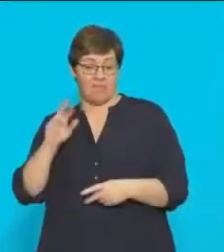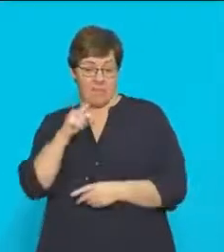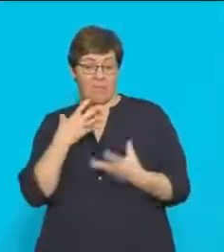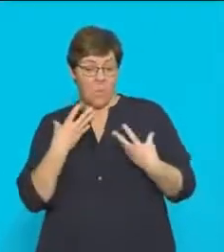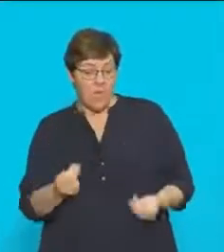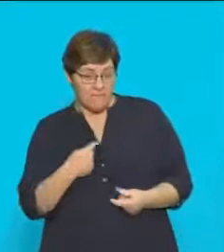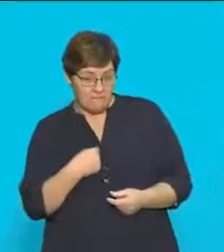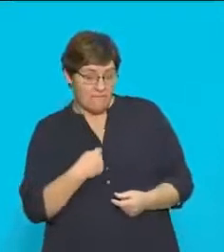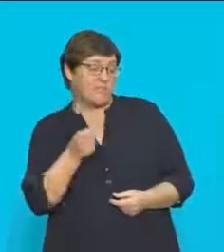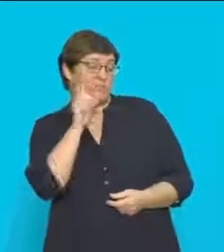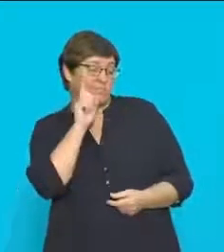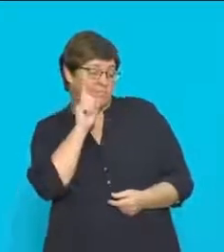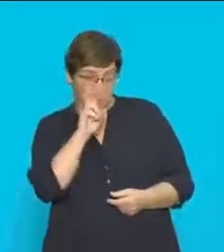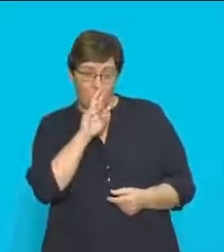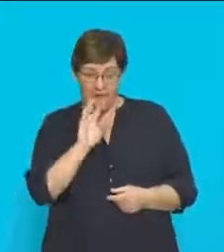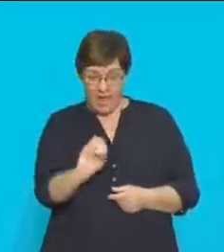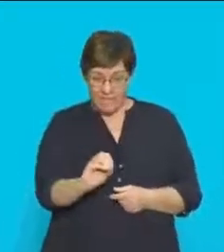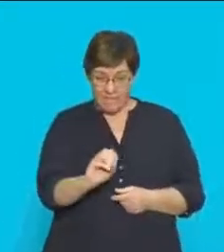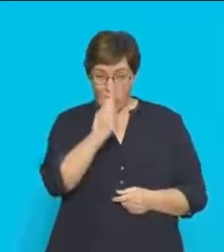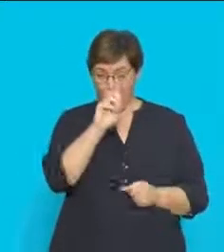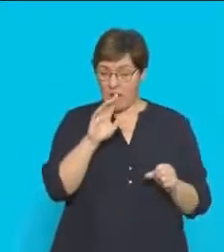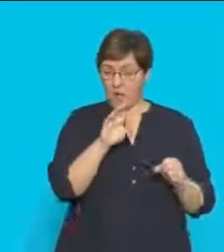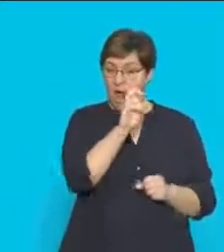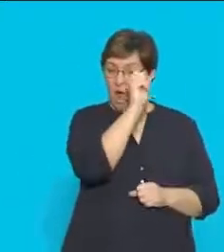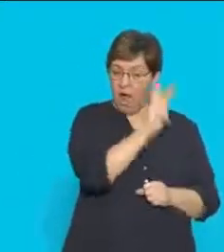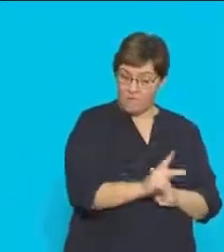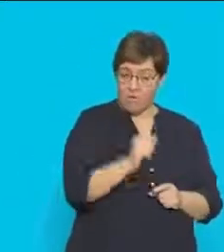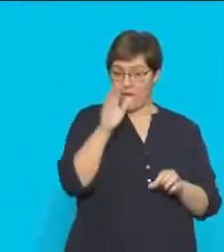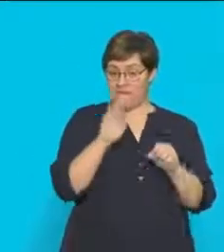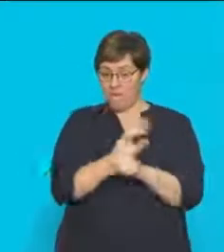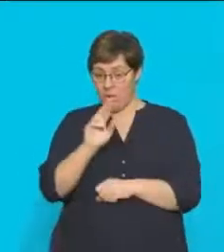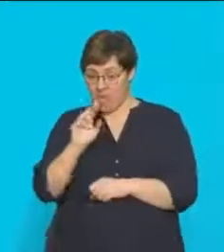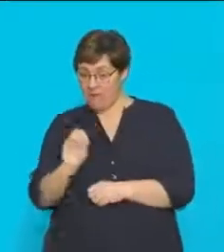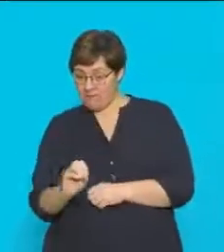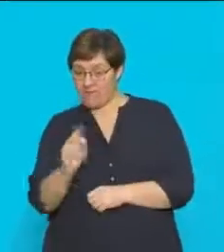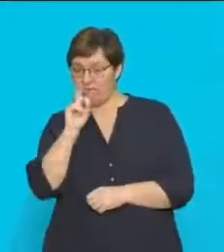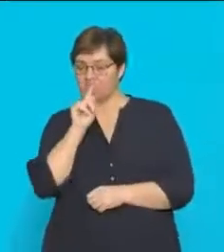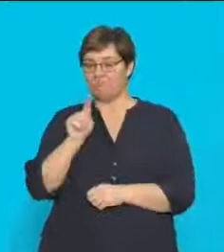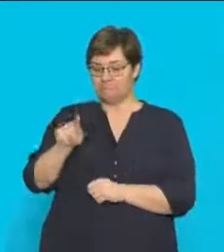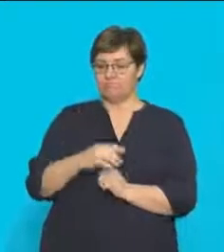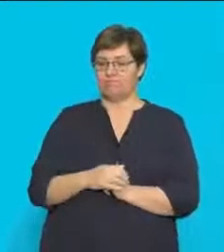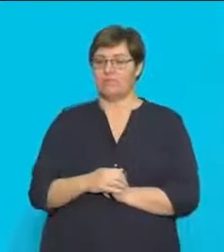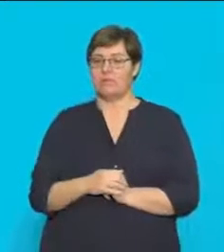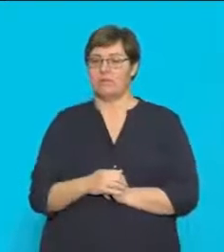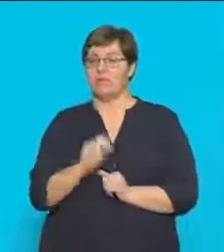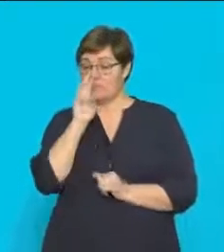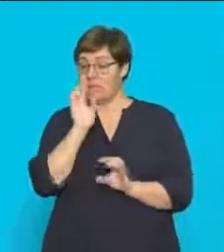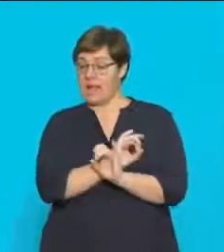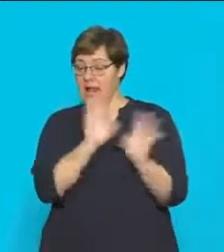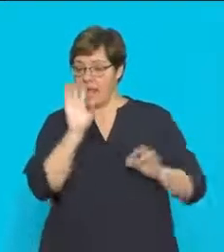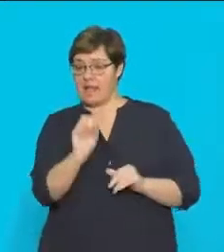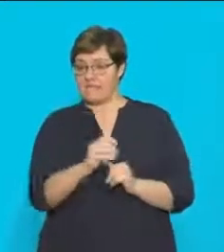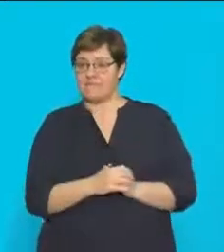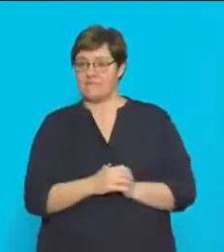pair. So, we need to check, do we have one pair and one half pair? Let's go back to our diagram, and if you look